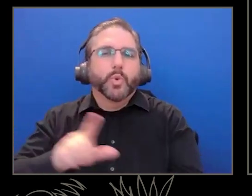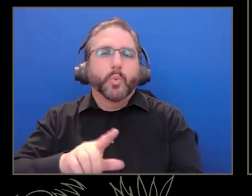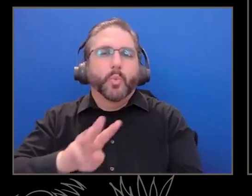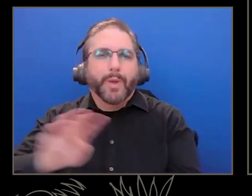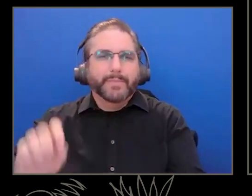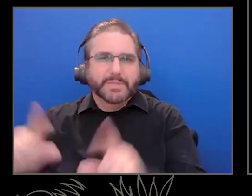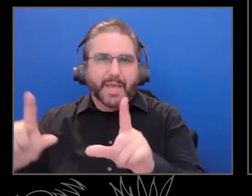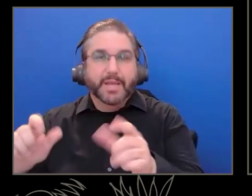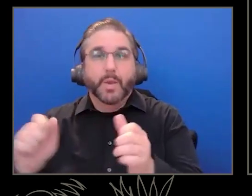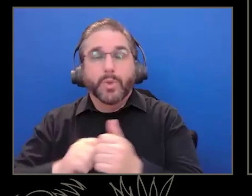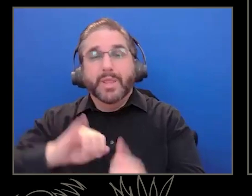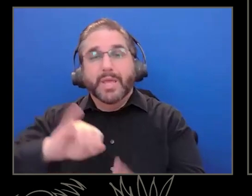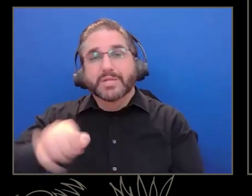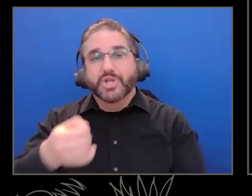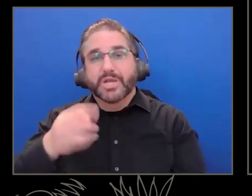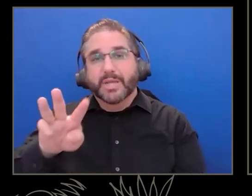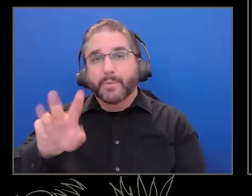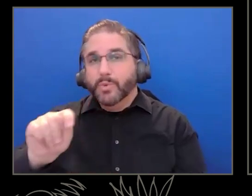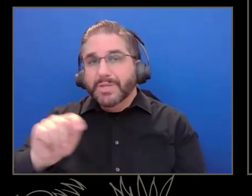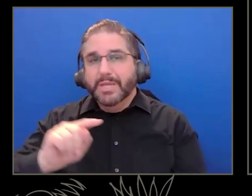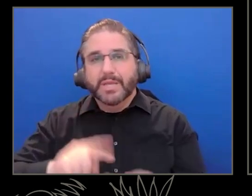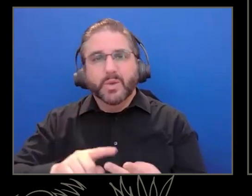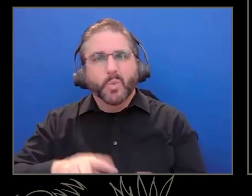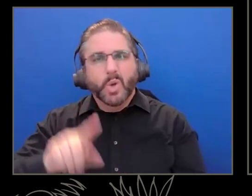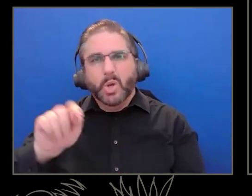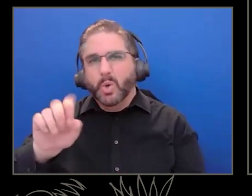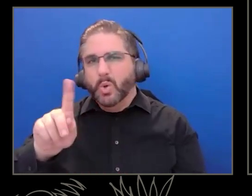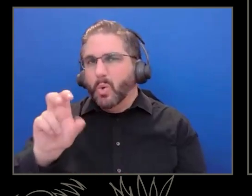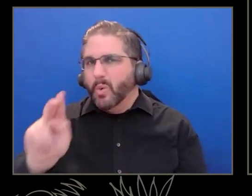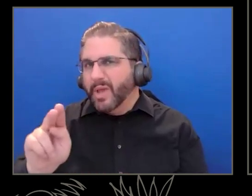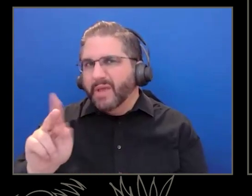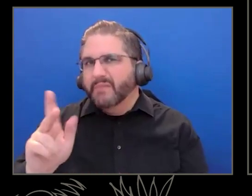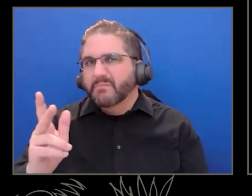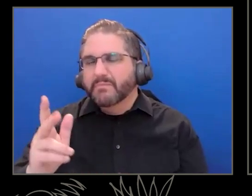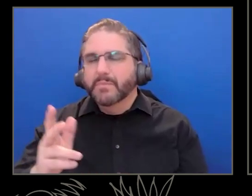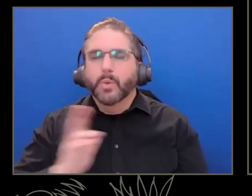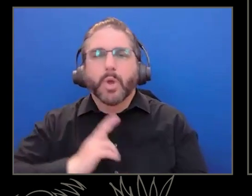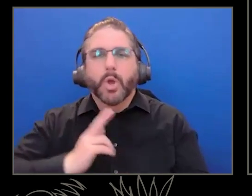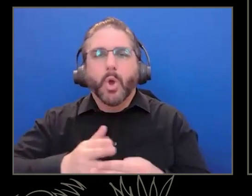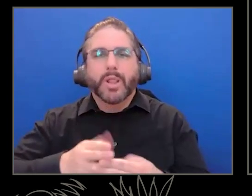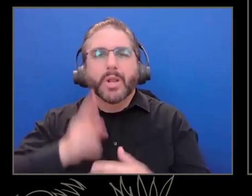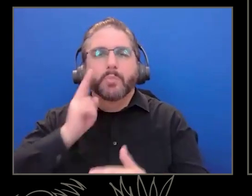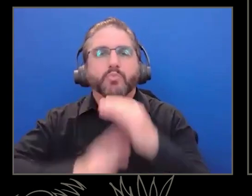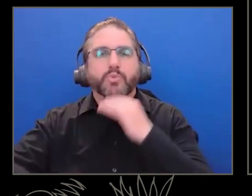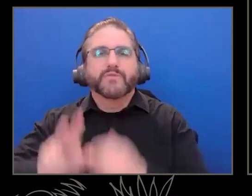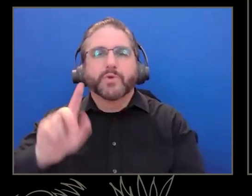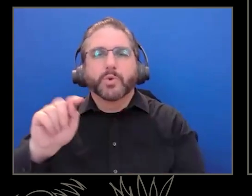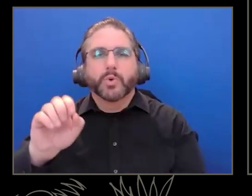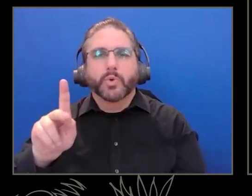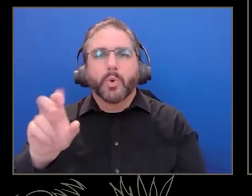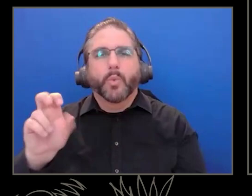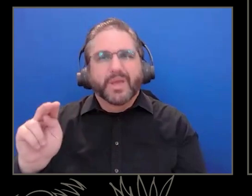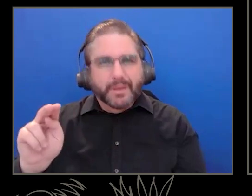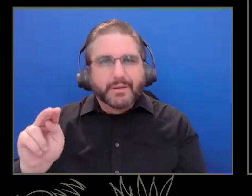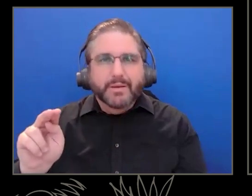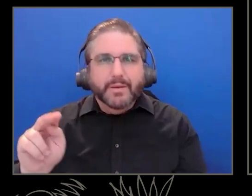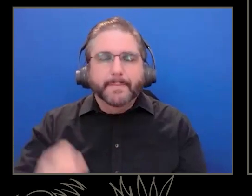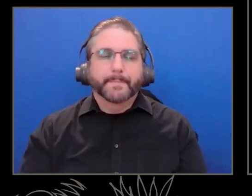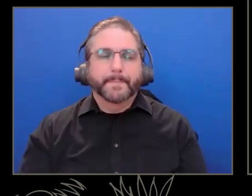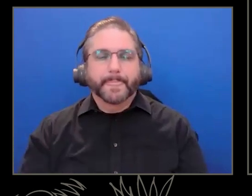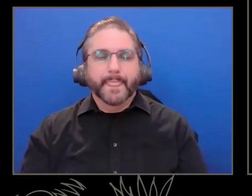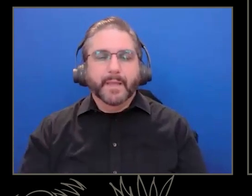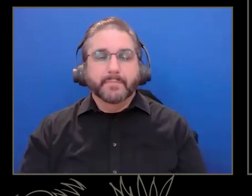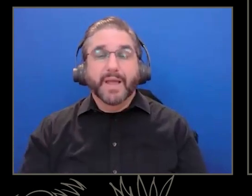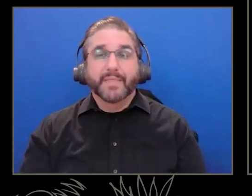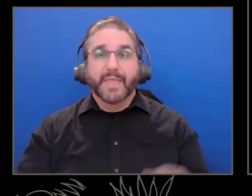a JWT or a token, which is called, we call it a preview token. And